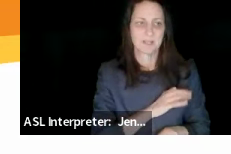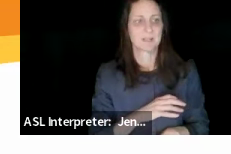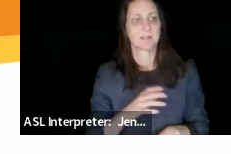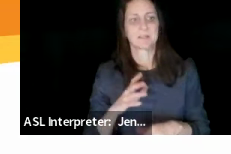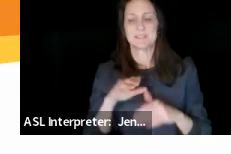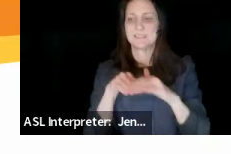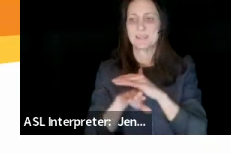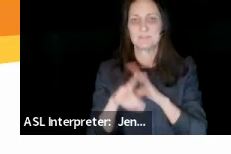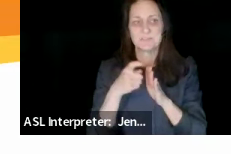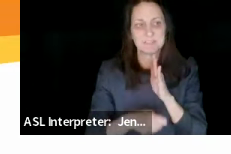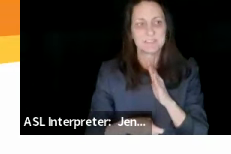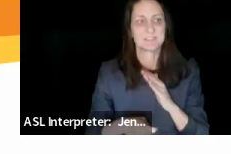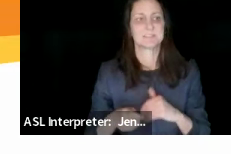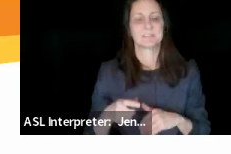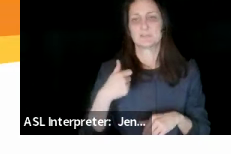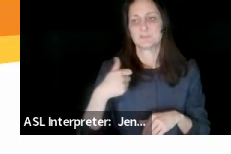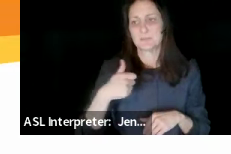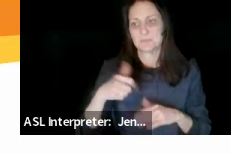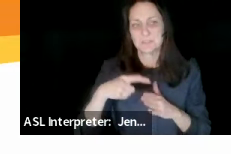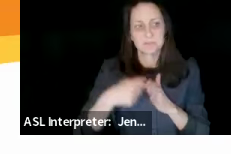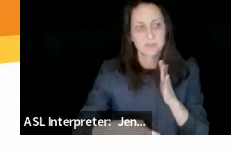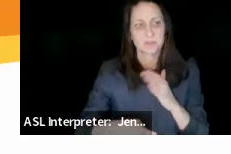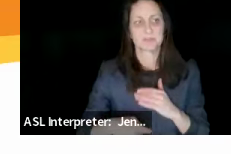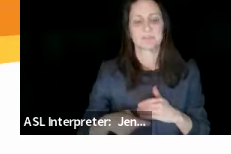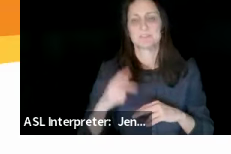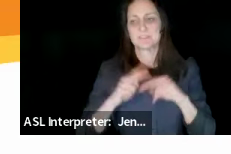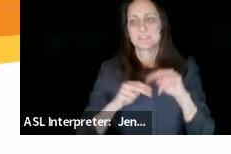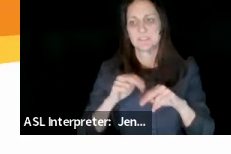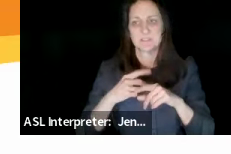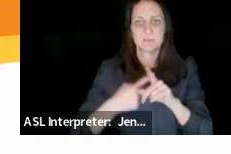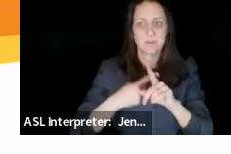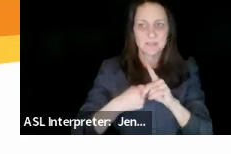rental, travel reimbursements. Please follow these are the federal